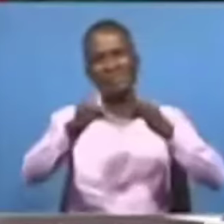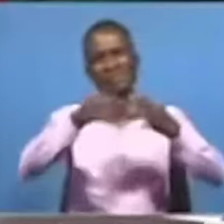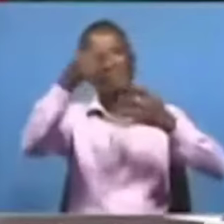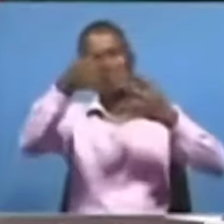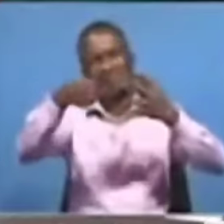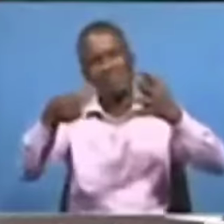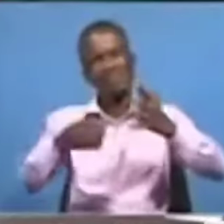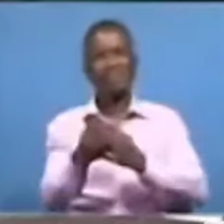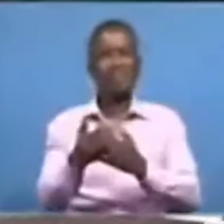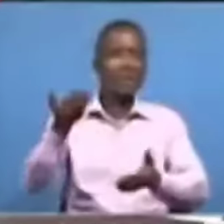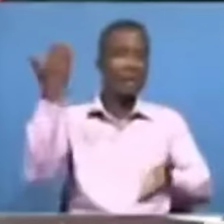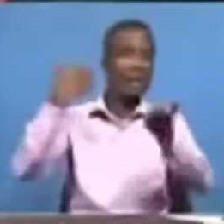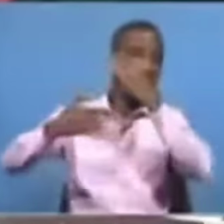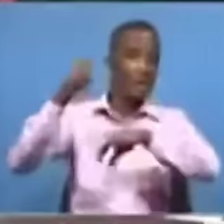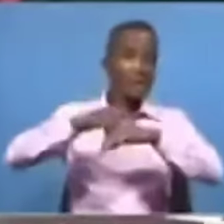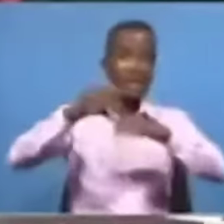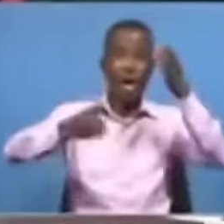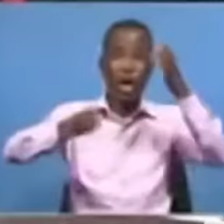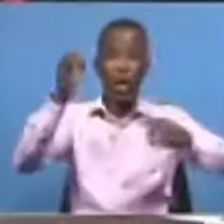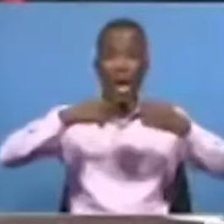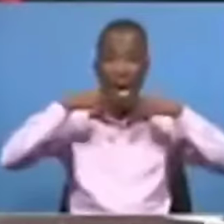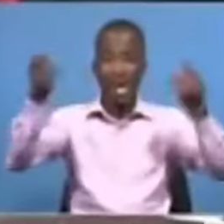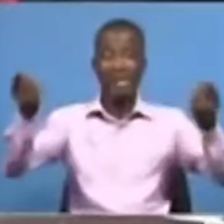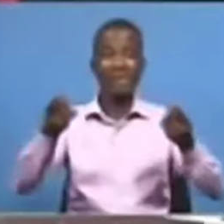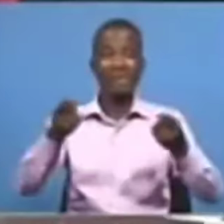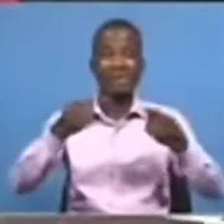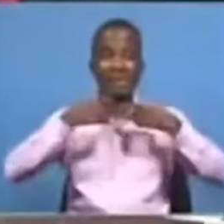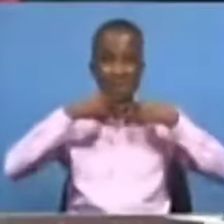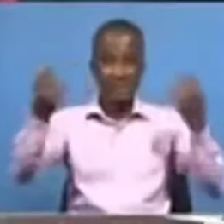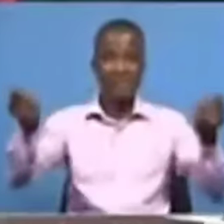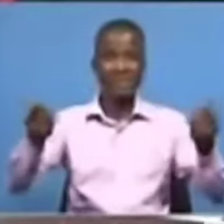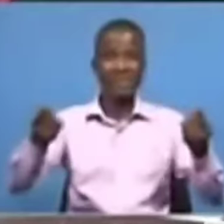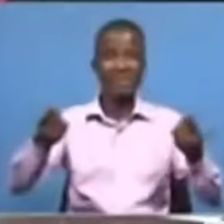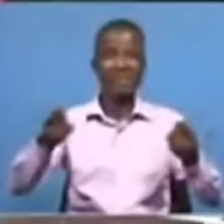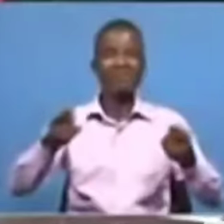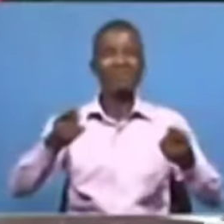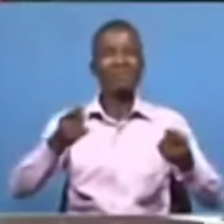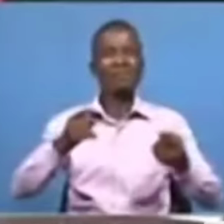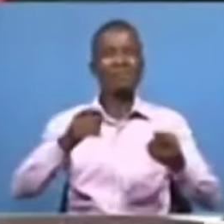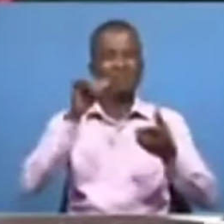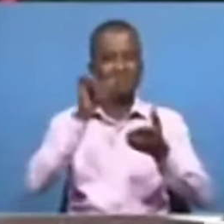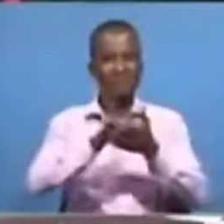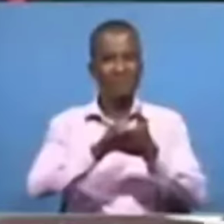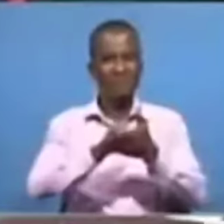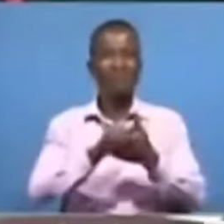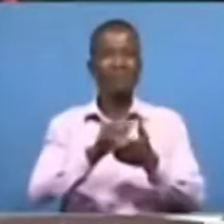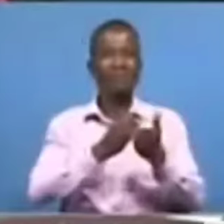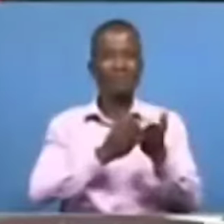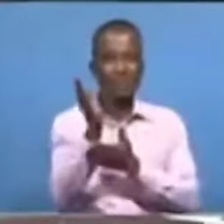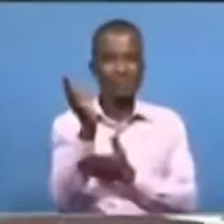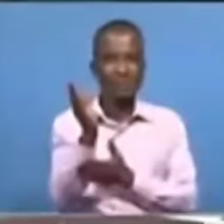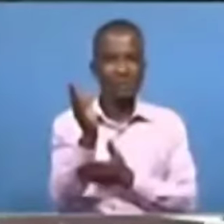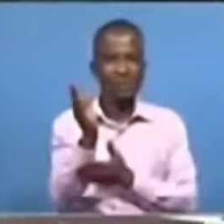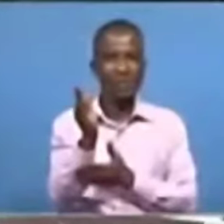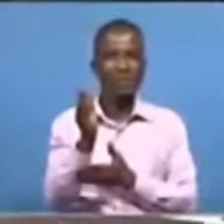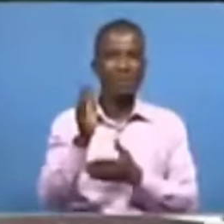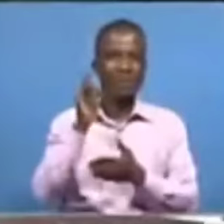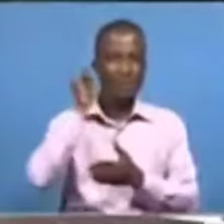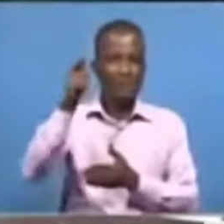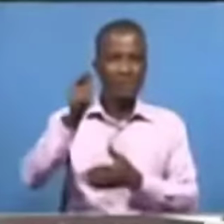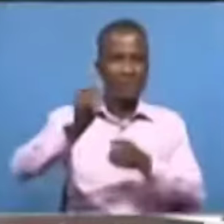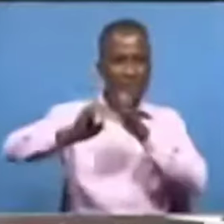a ɛmmerɛ bi court na si agyinaeɛ court nipa na wɔ hɔ nyinaa ka sɛ ne ɔma ka no na ɛnokorɛ na nsi ɛbɛ akyire no